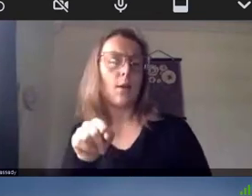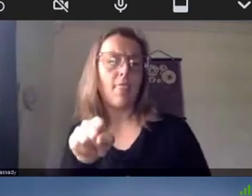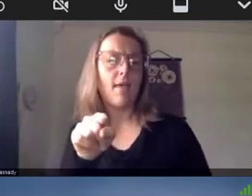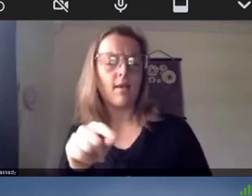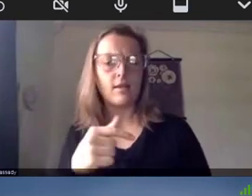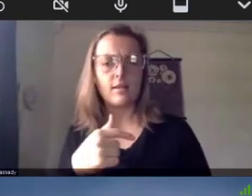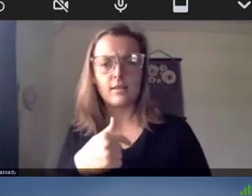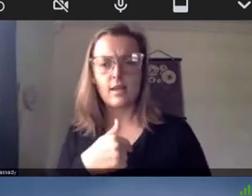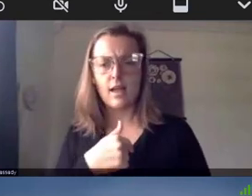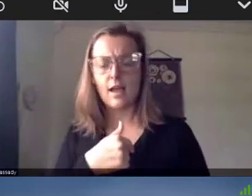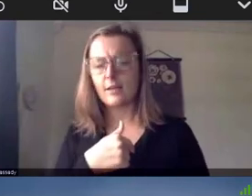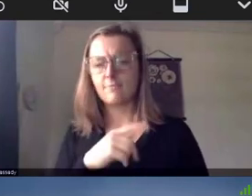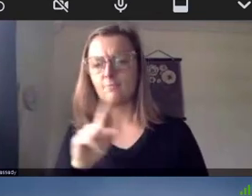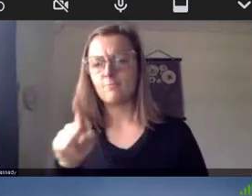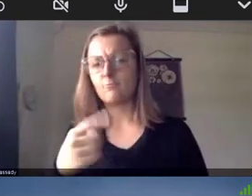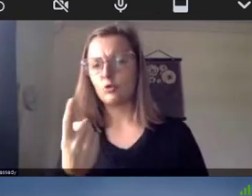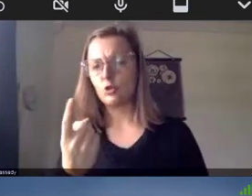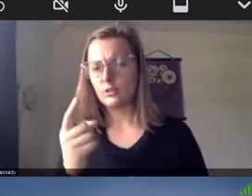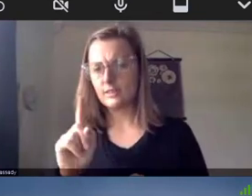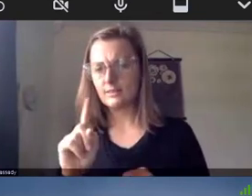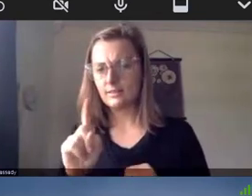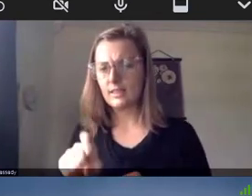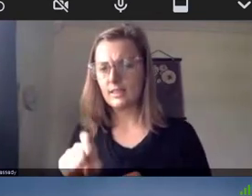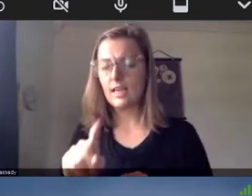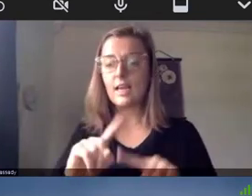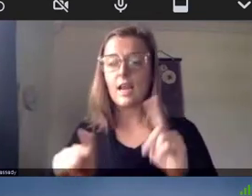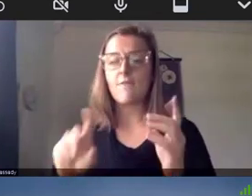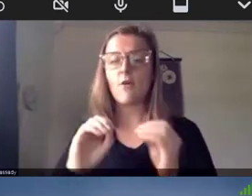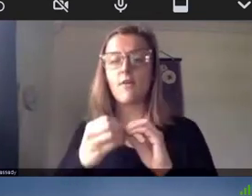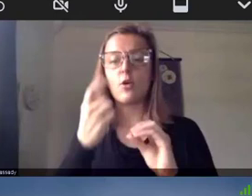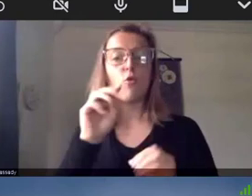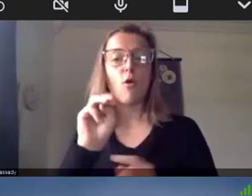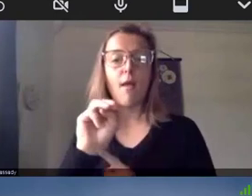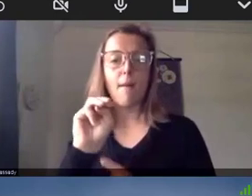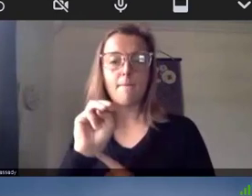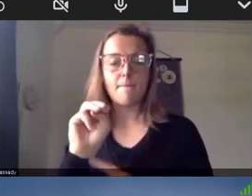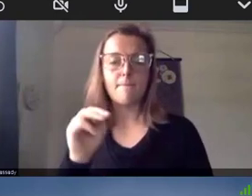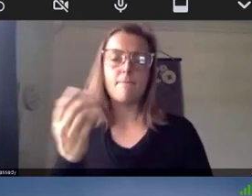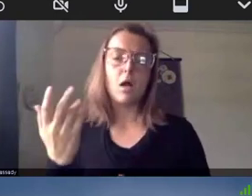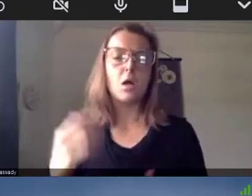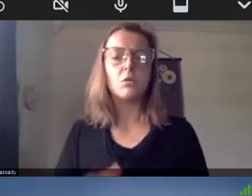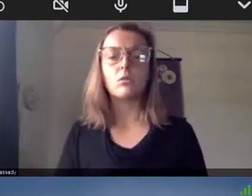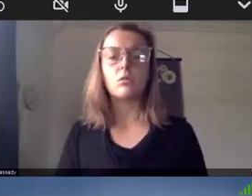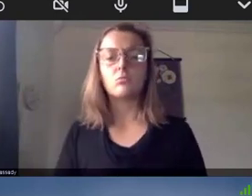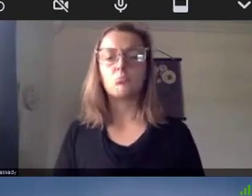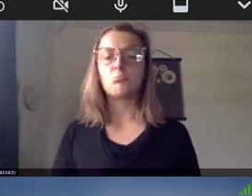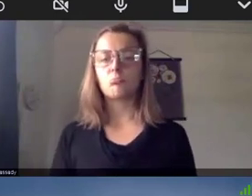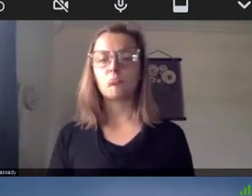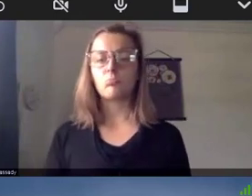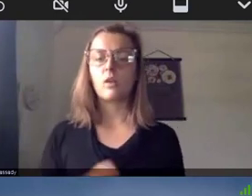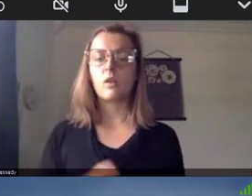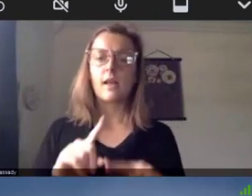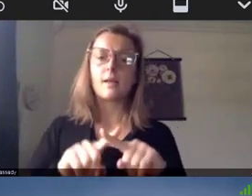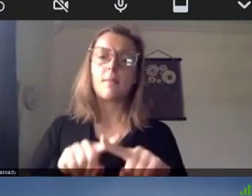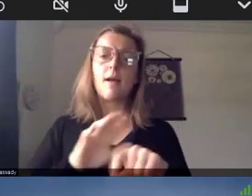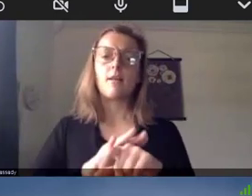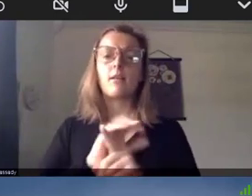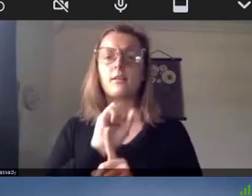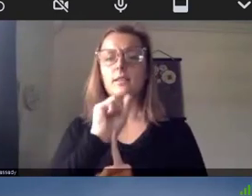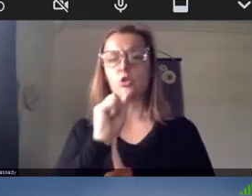M when I'm, depending on the case that I'm in.